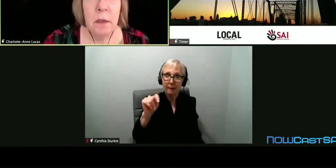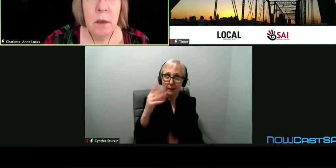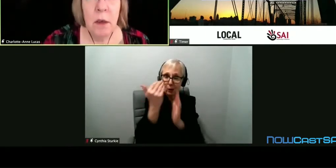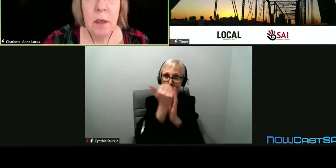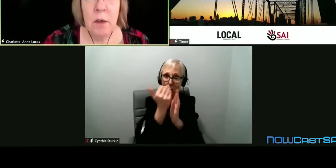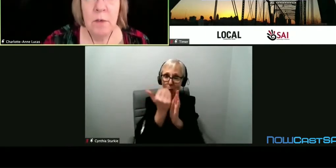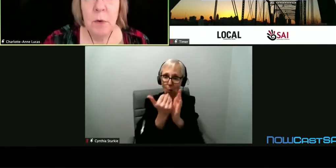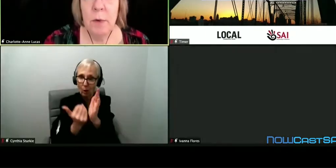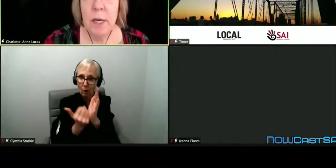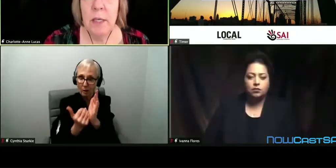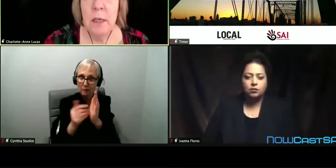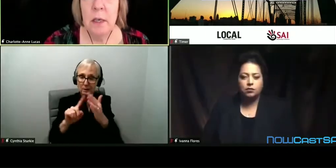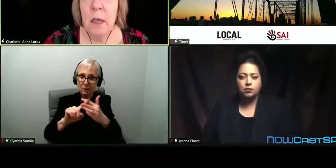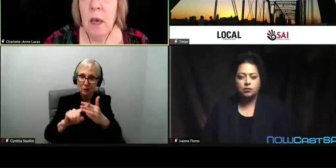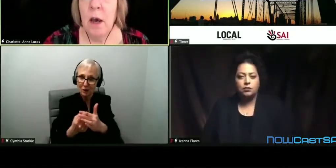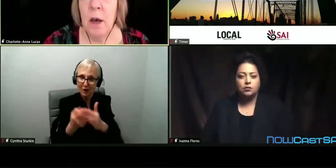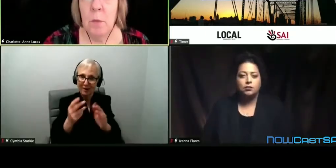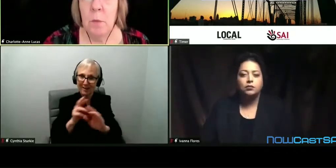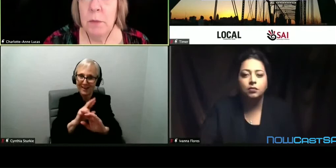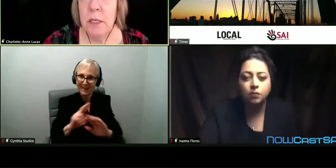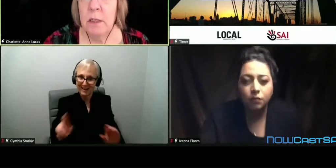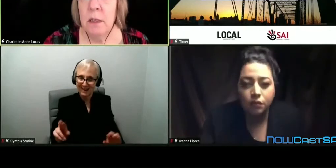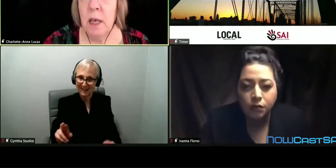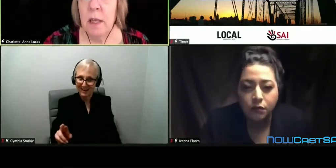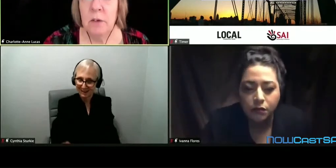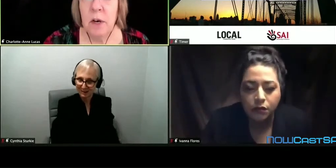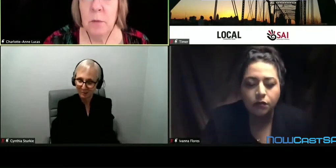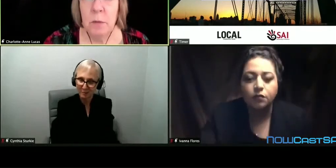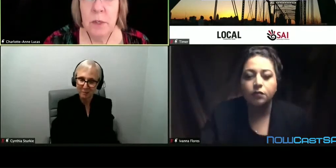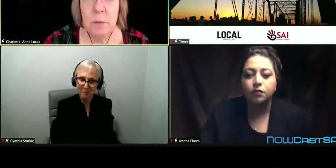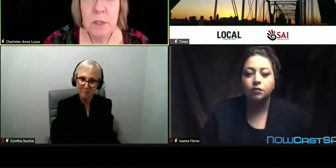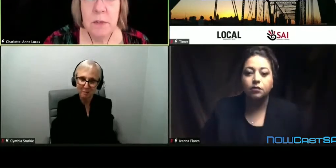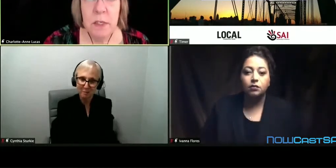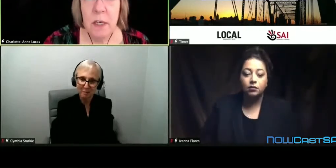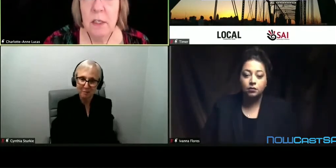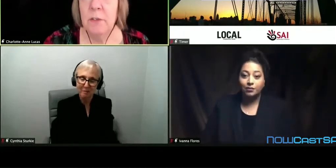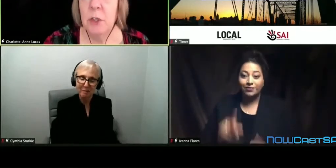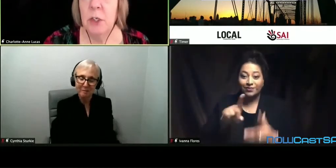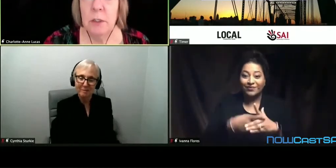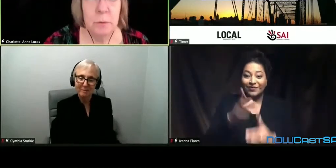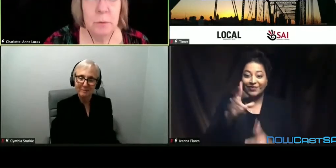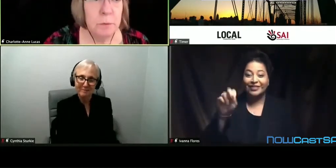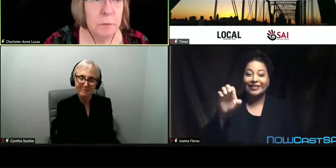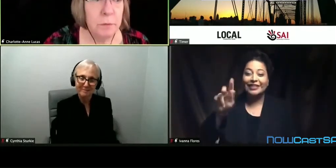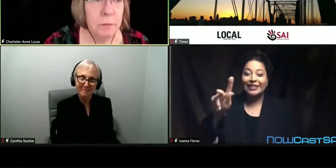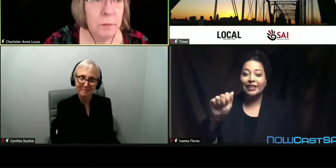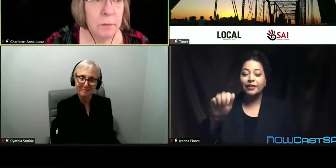starting if you are ready. 1 minute, and starting with Ms. Neka Cleaver.